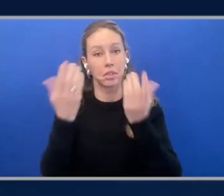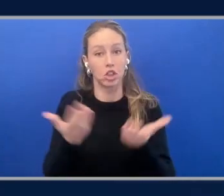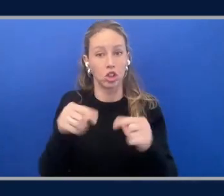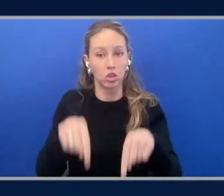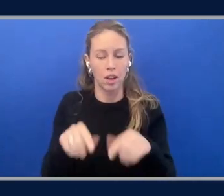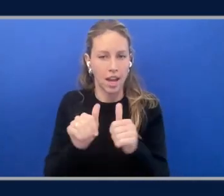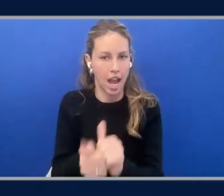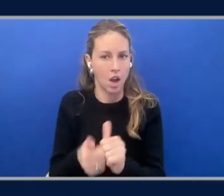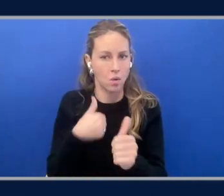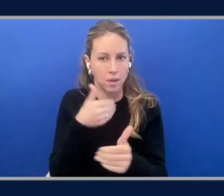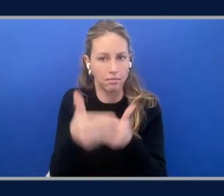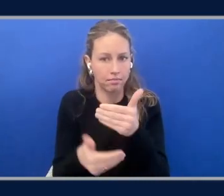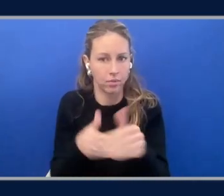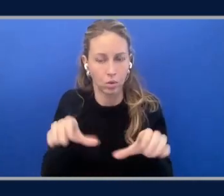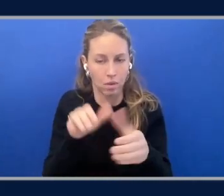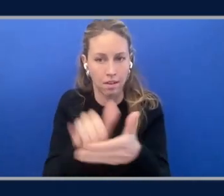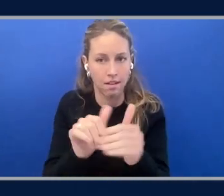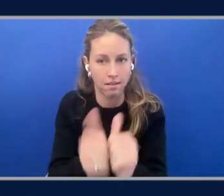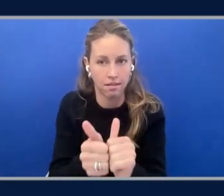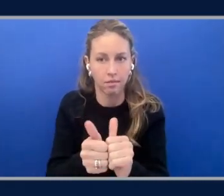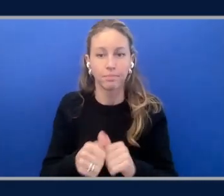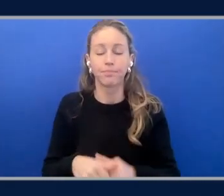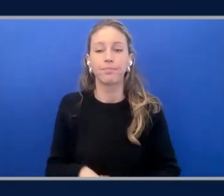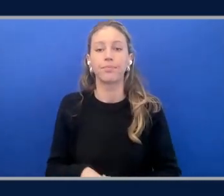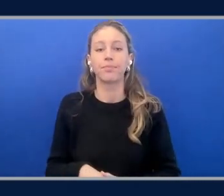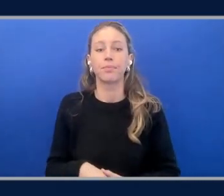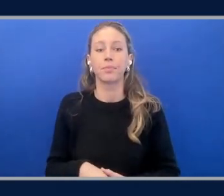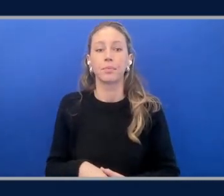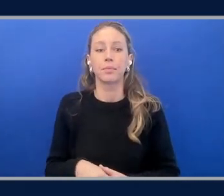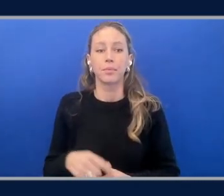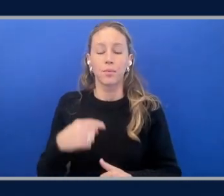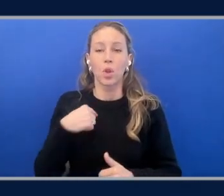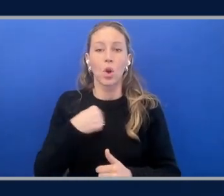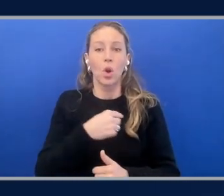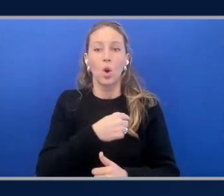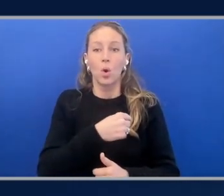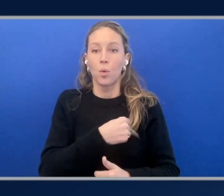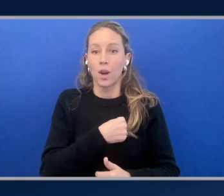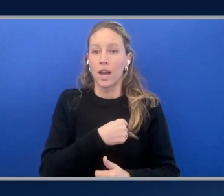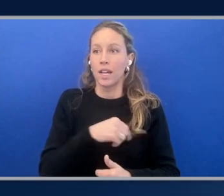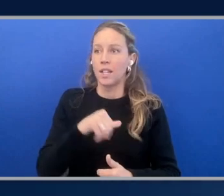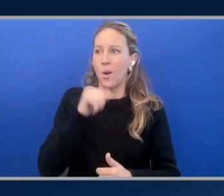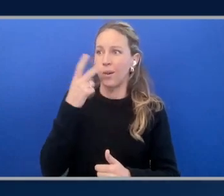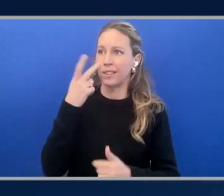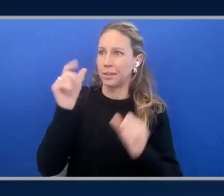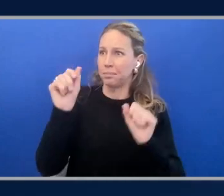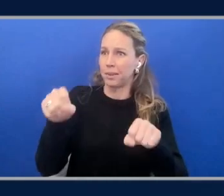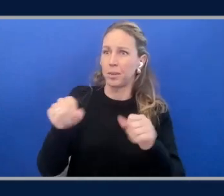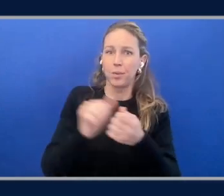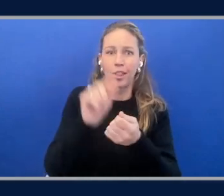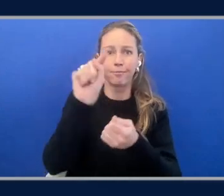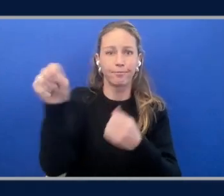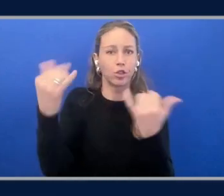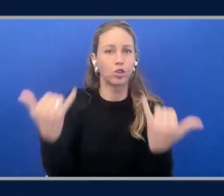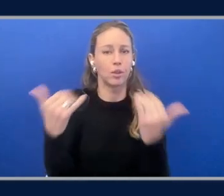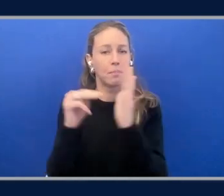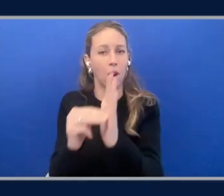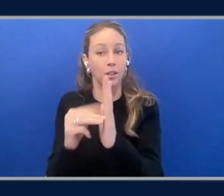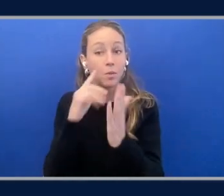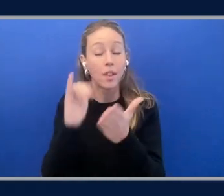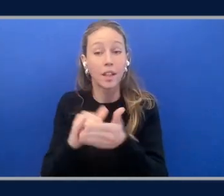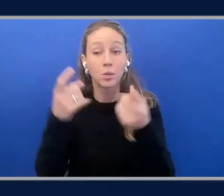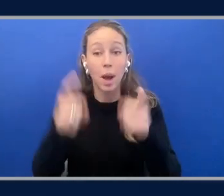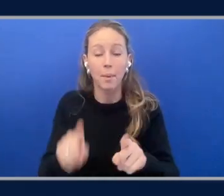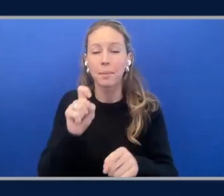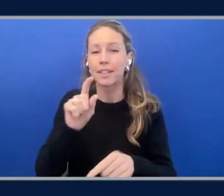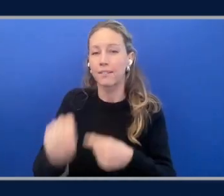get there? And we don't see this happening with the models out there. For this to occur, we need to have a